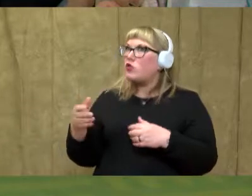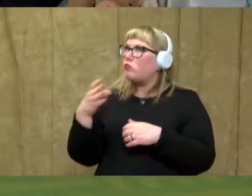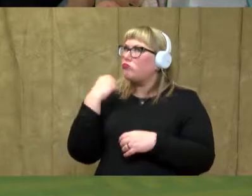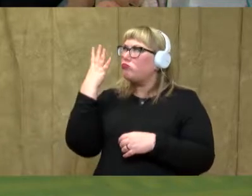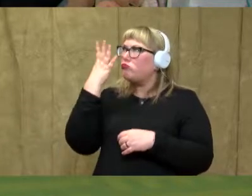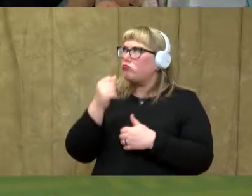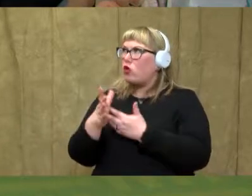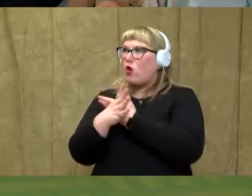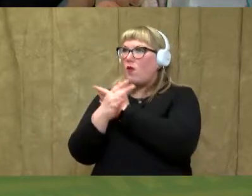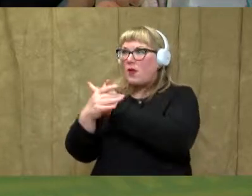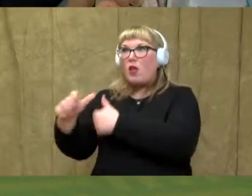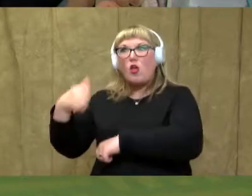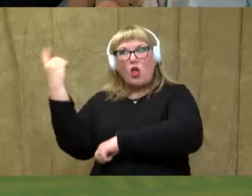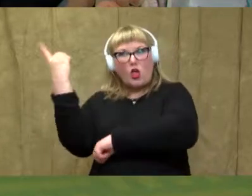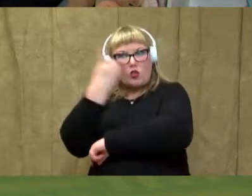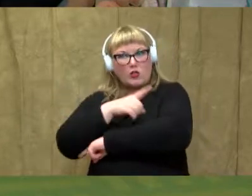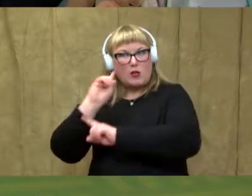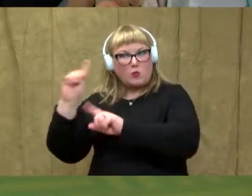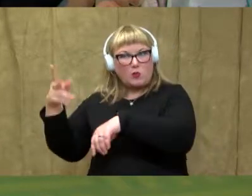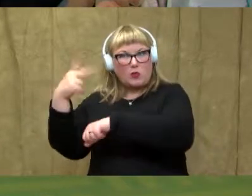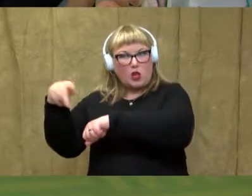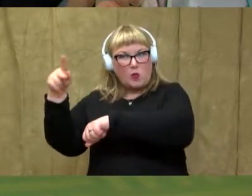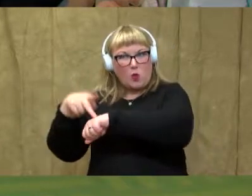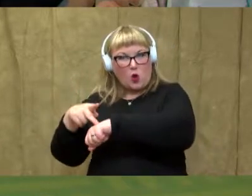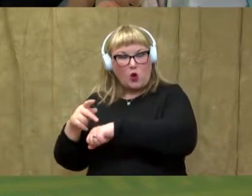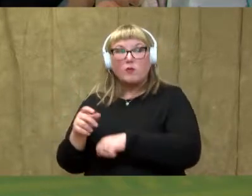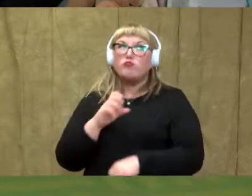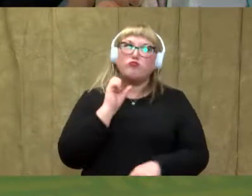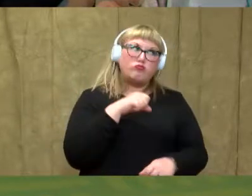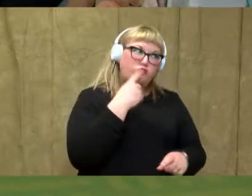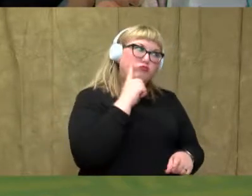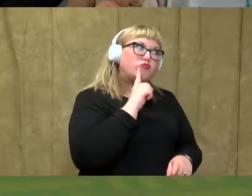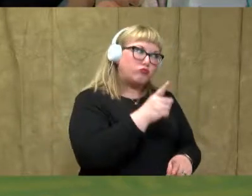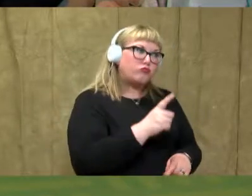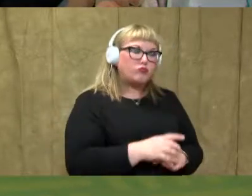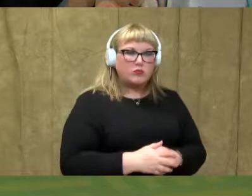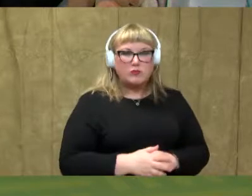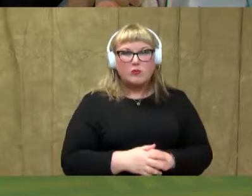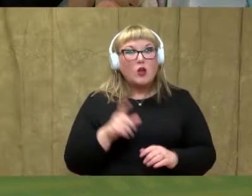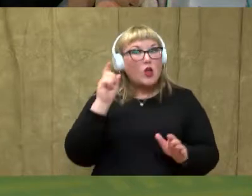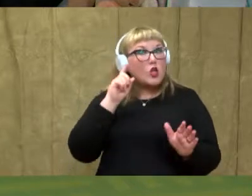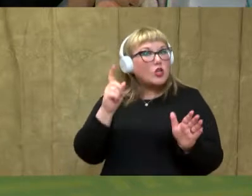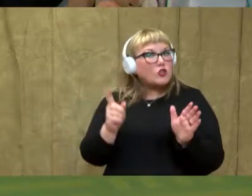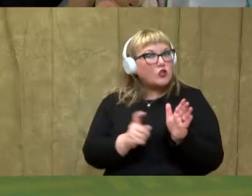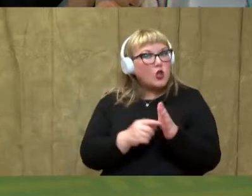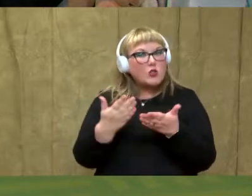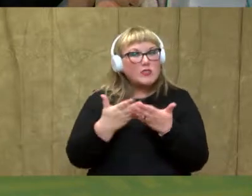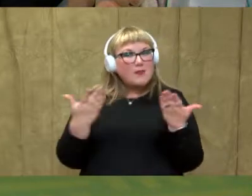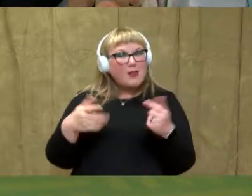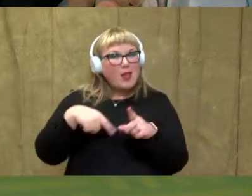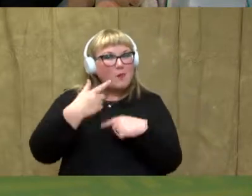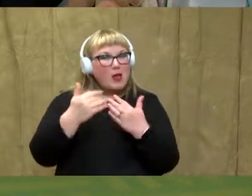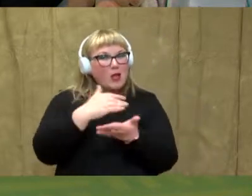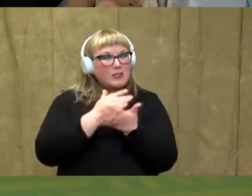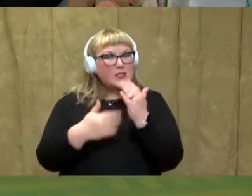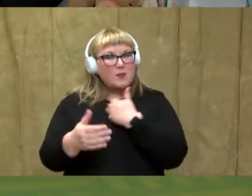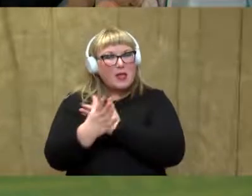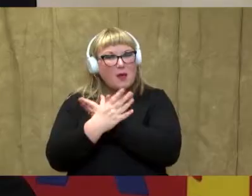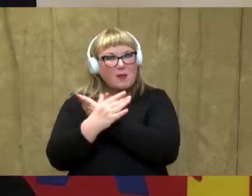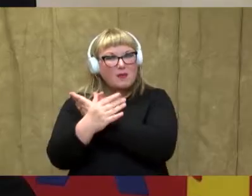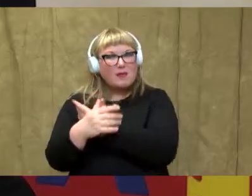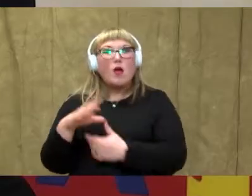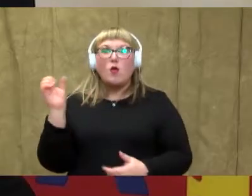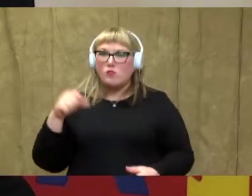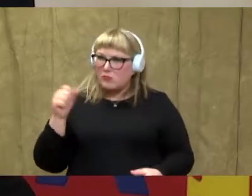other day when we went to the park. We sure did. So do you notice something about some of these butterflies, Miss Morris? I do